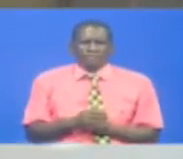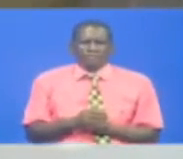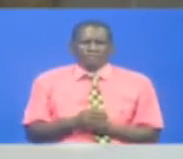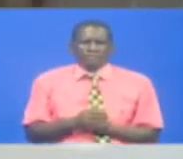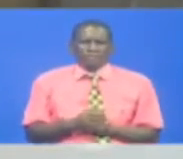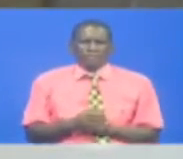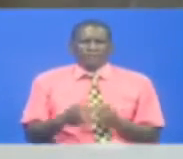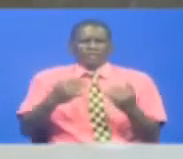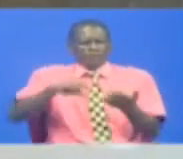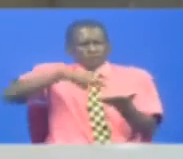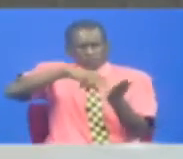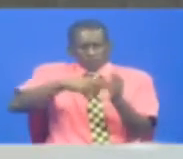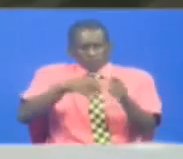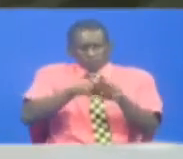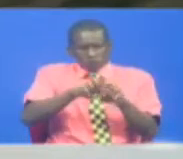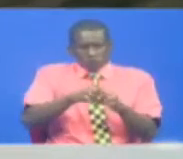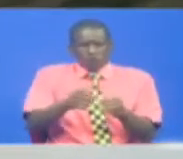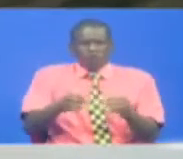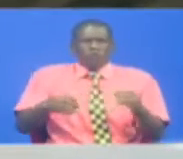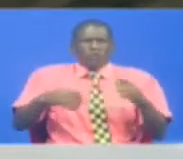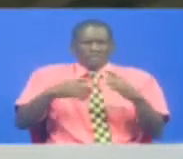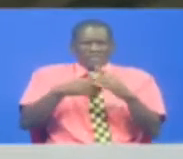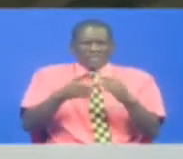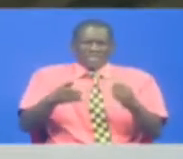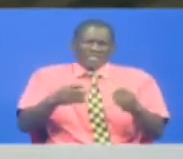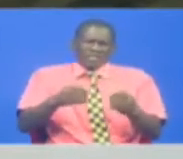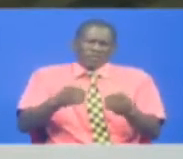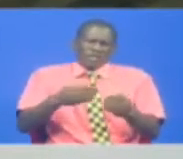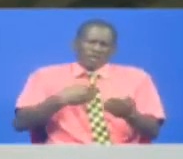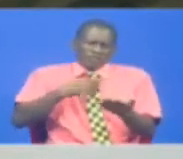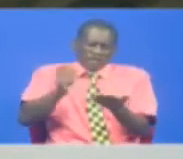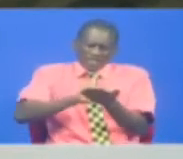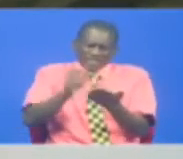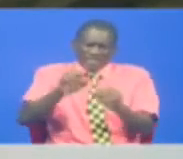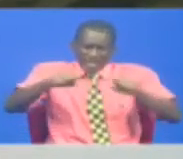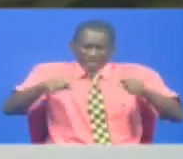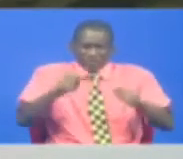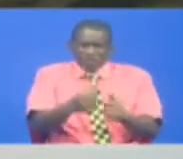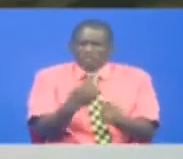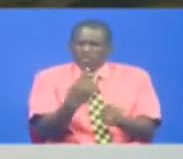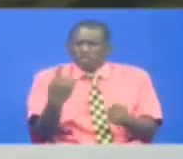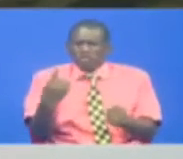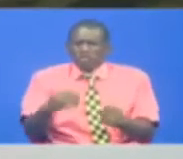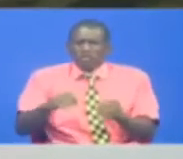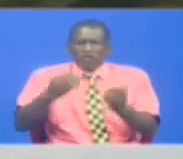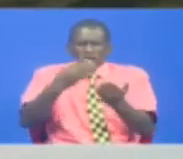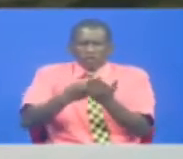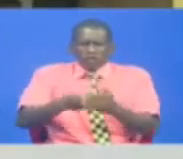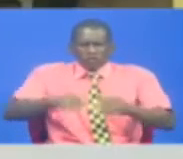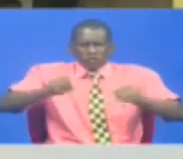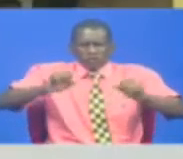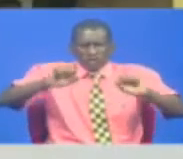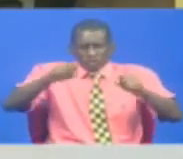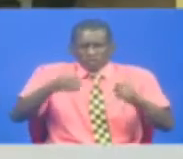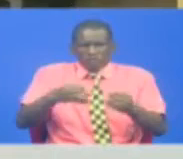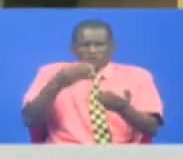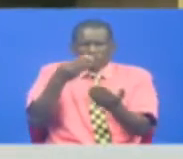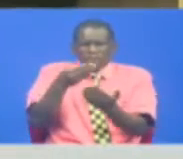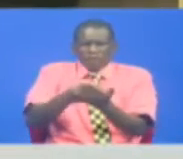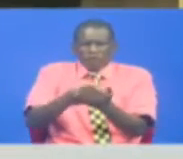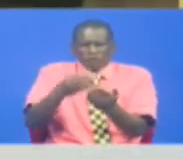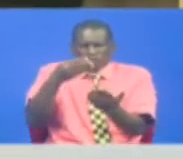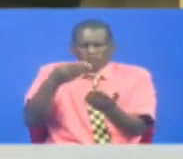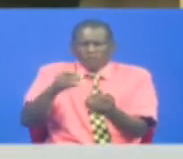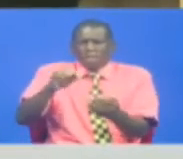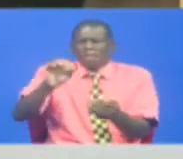The scheme will also be entering into a written agreement with each eligible financial intermediary such as banks and microfinance institutions